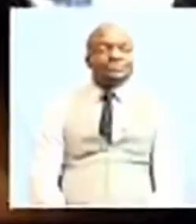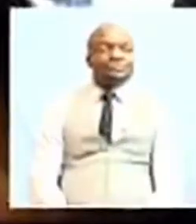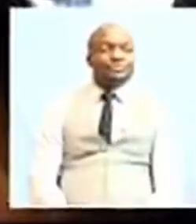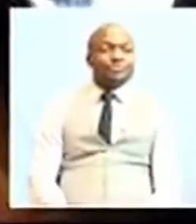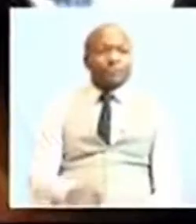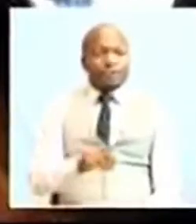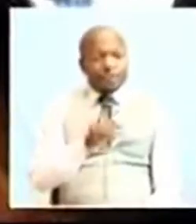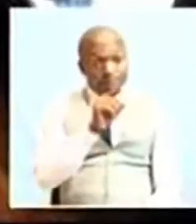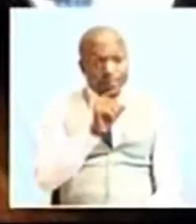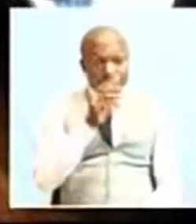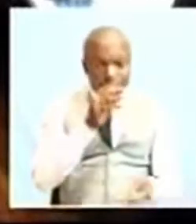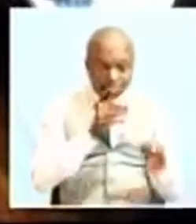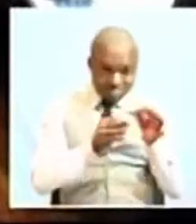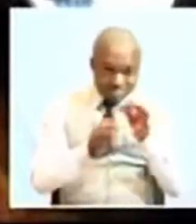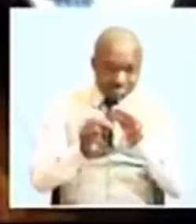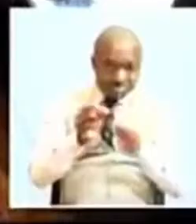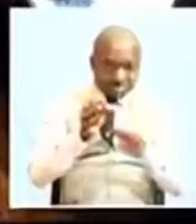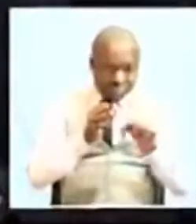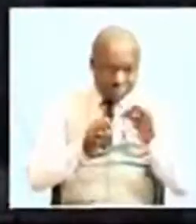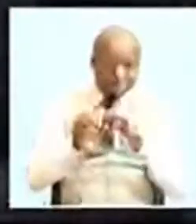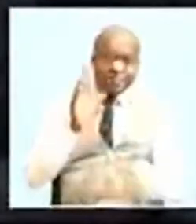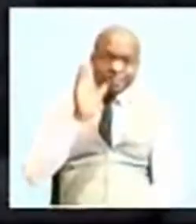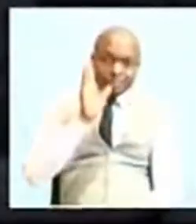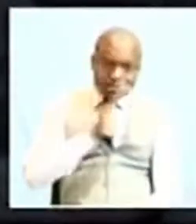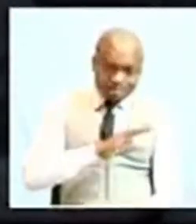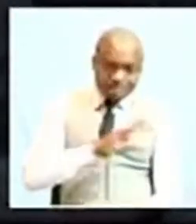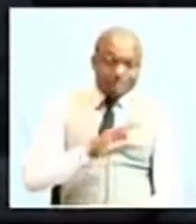You have explained that